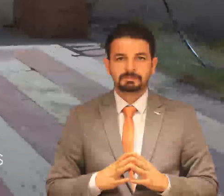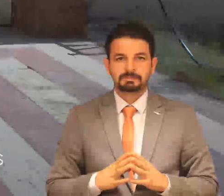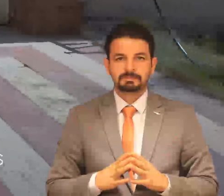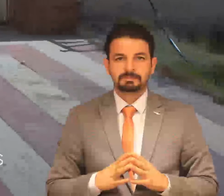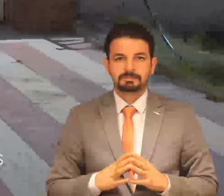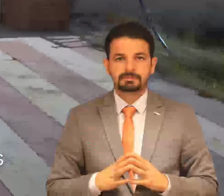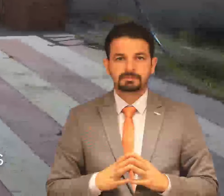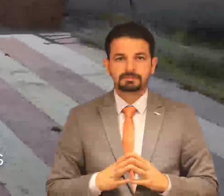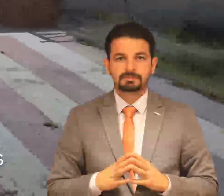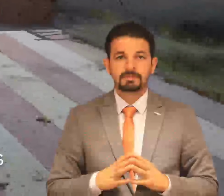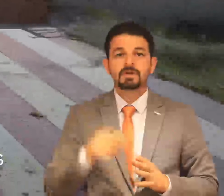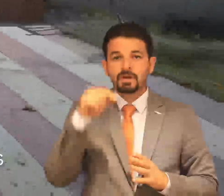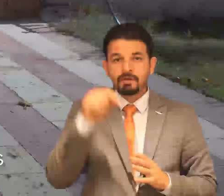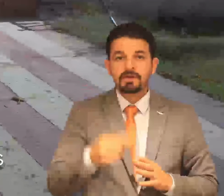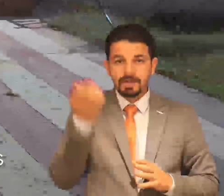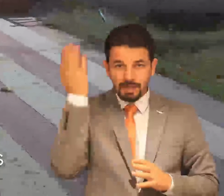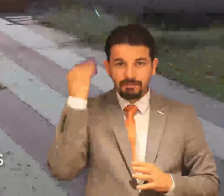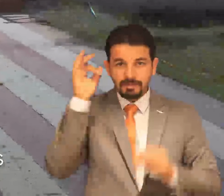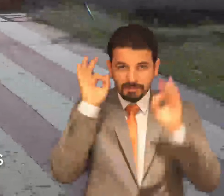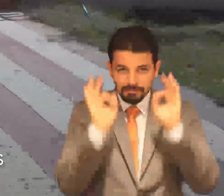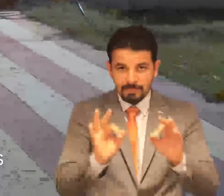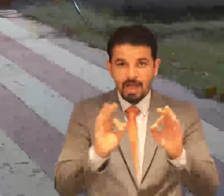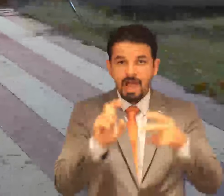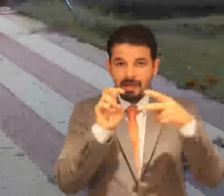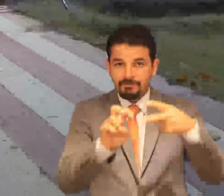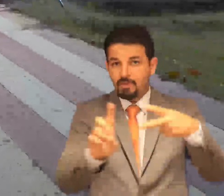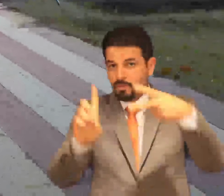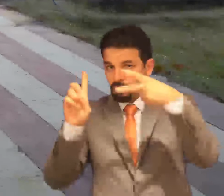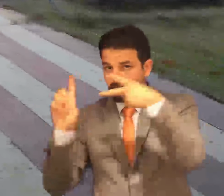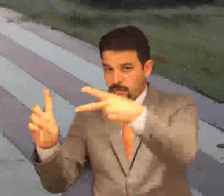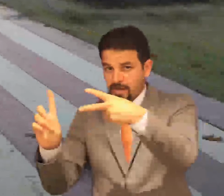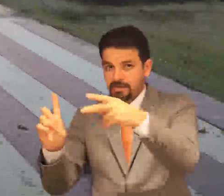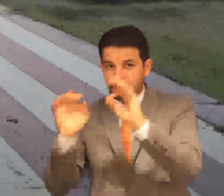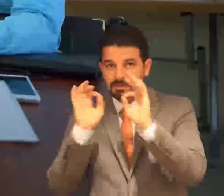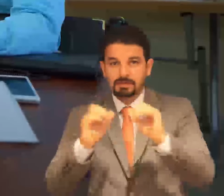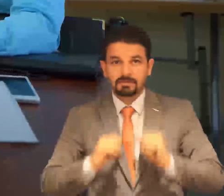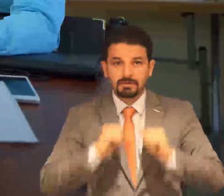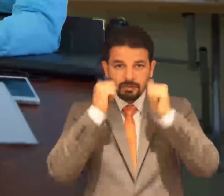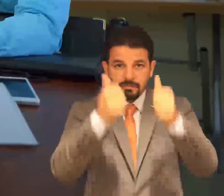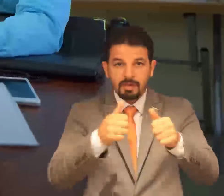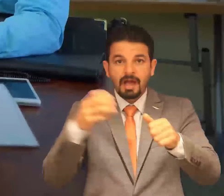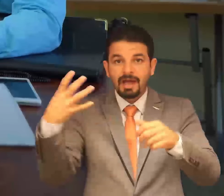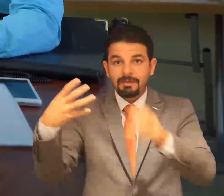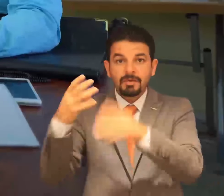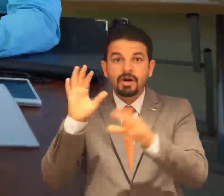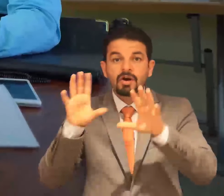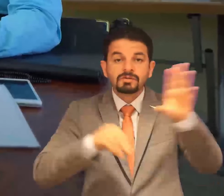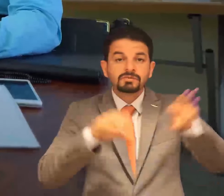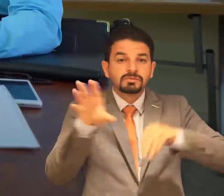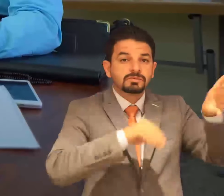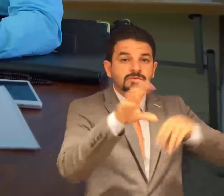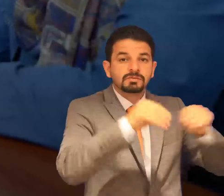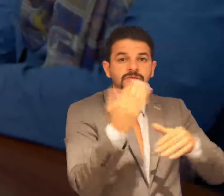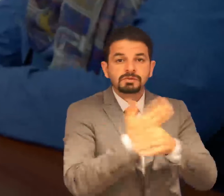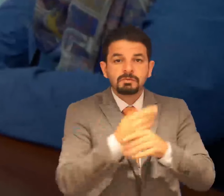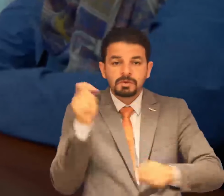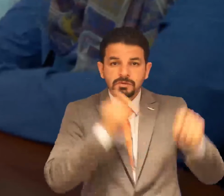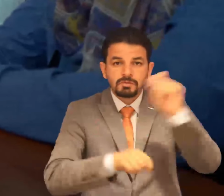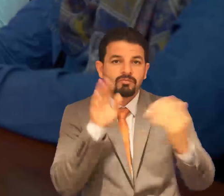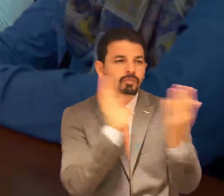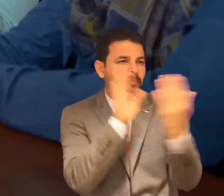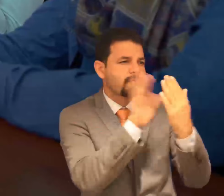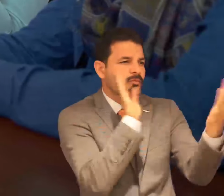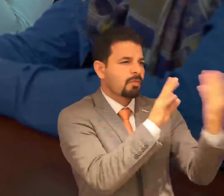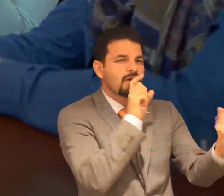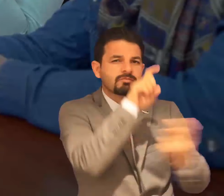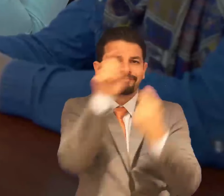in february 2021 a team of data collectors who are persons with disabilities conducted hundreds of interviews ran focus group